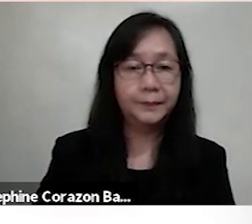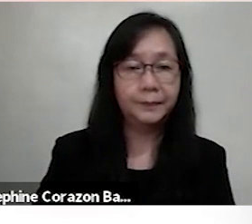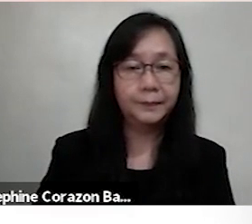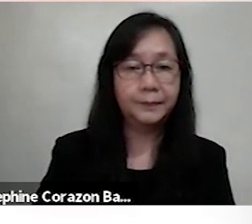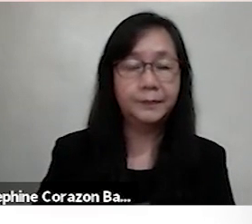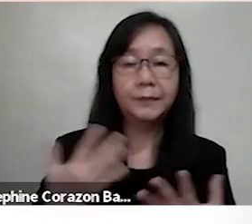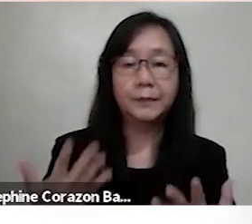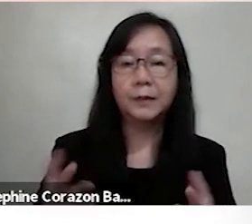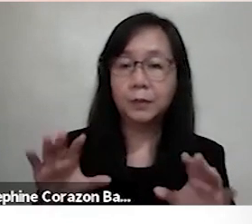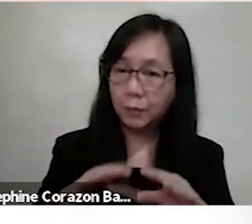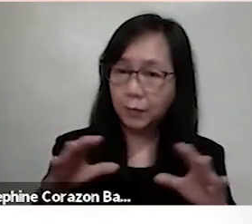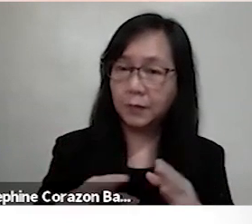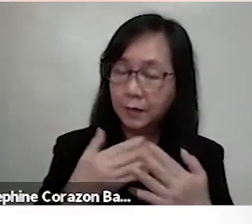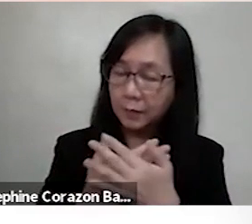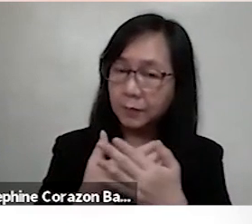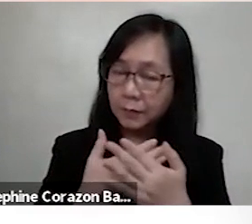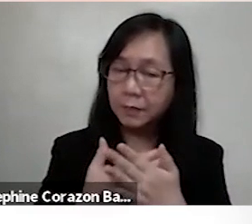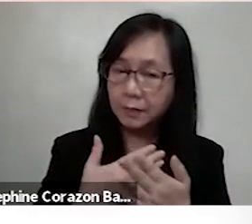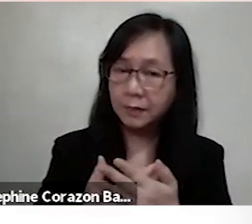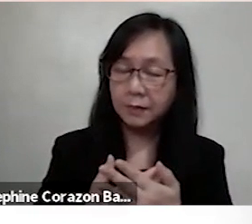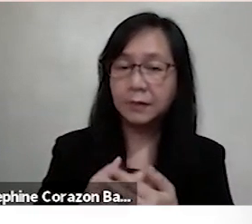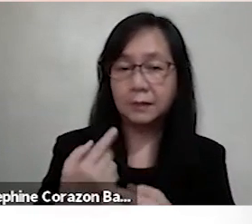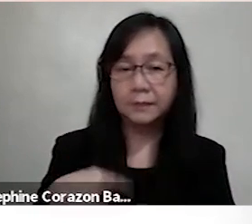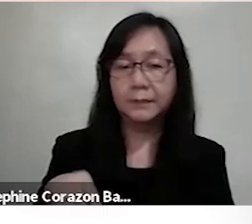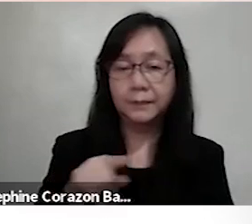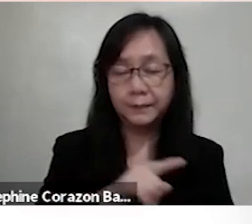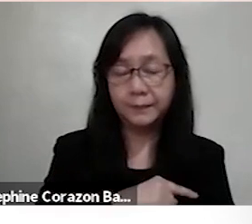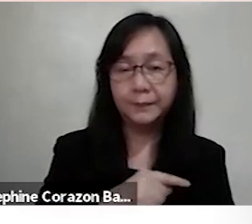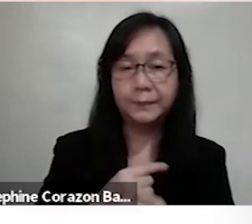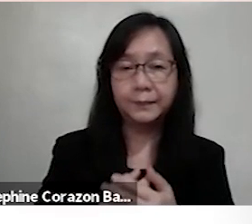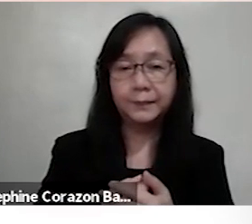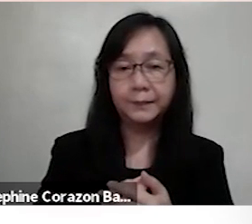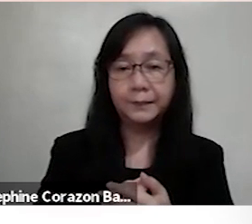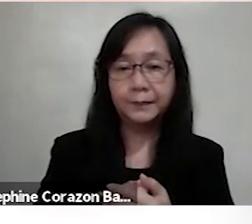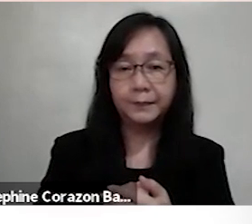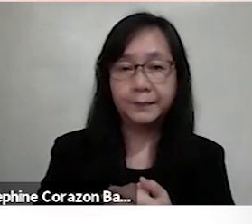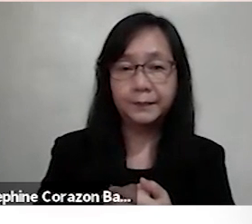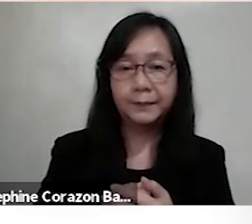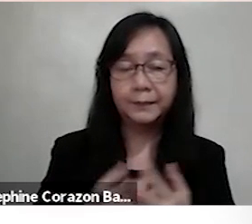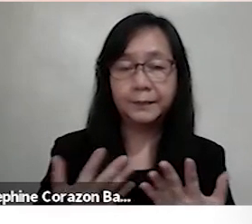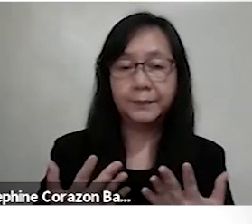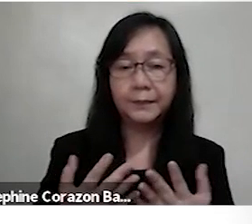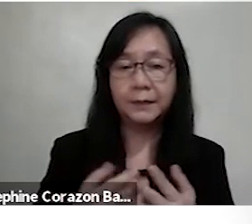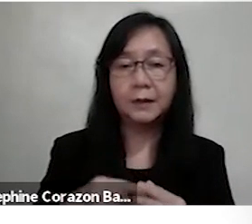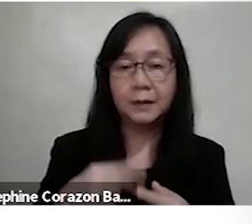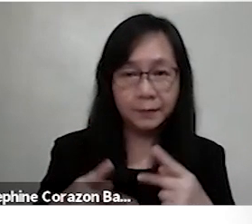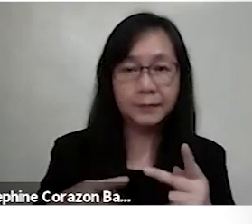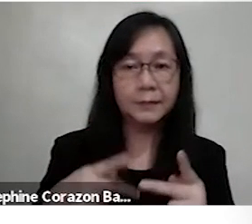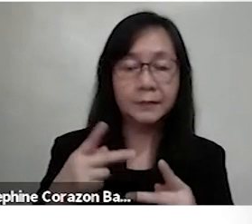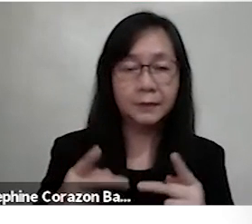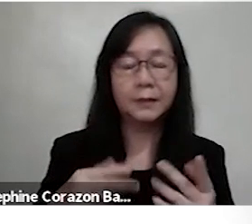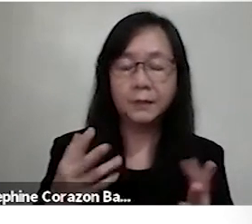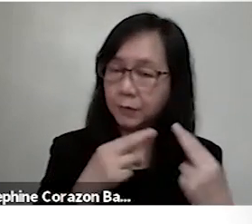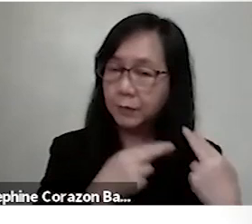UNICEF, Child Rights Connection, committee secretariat as well. During